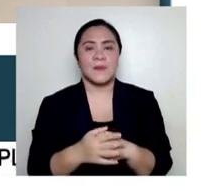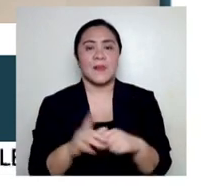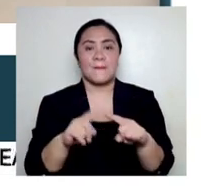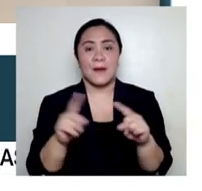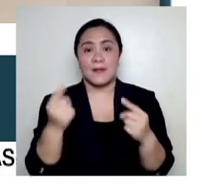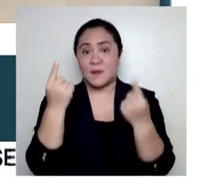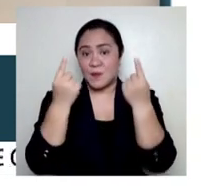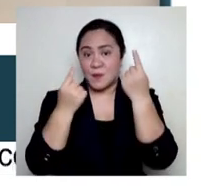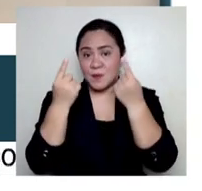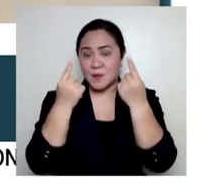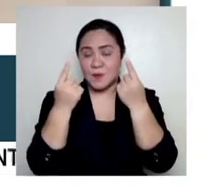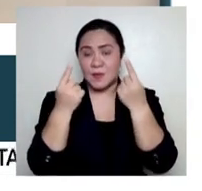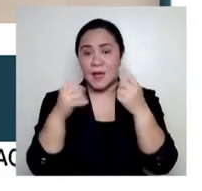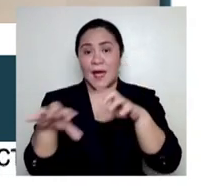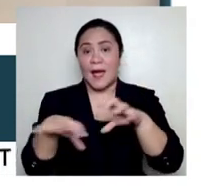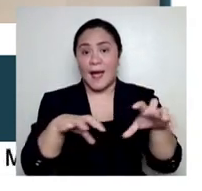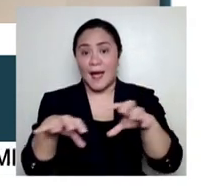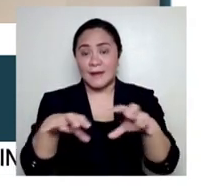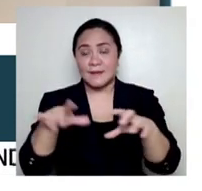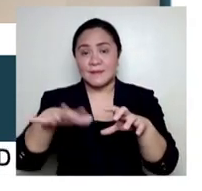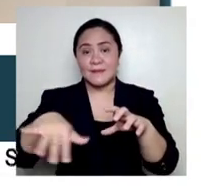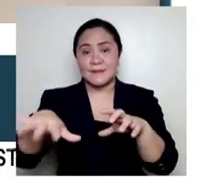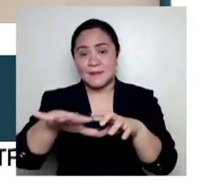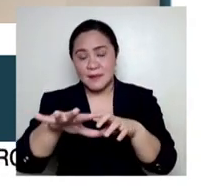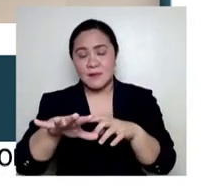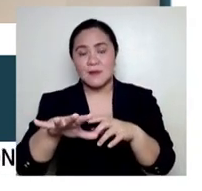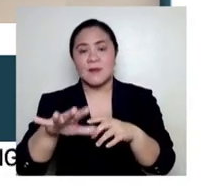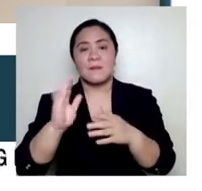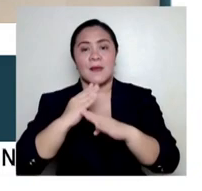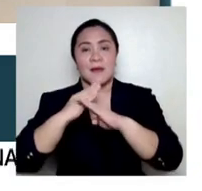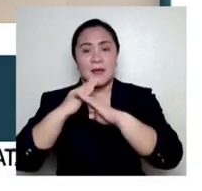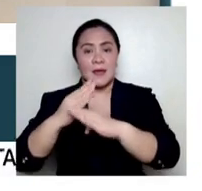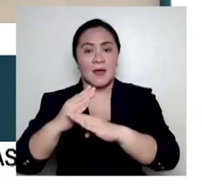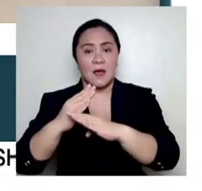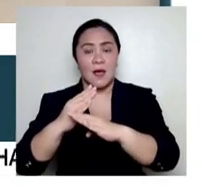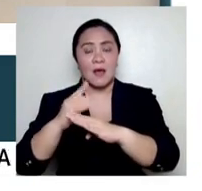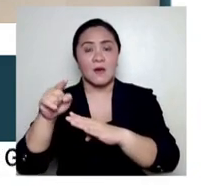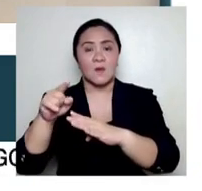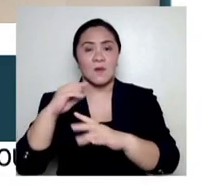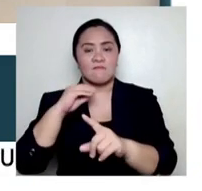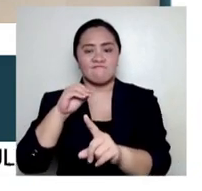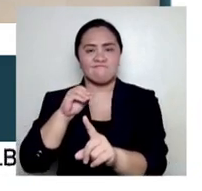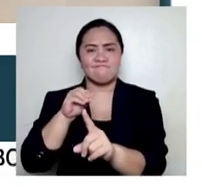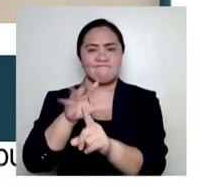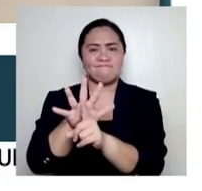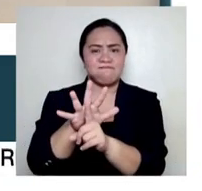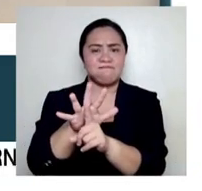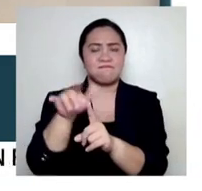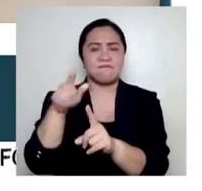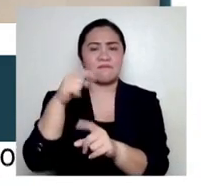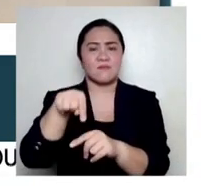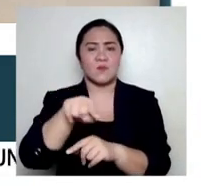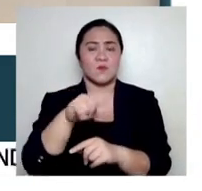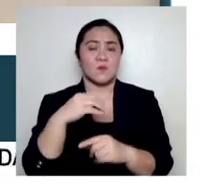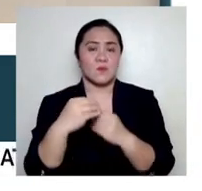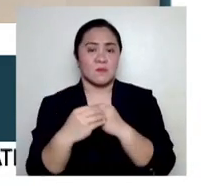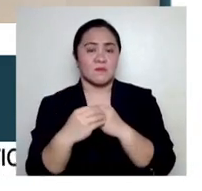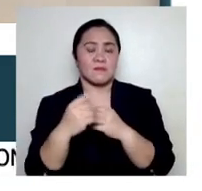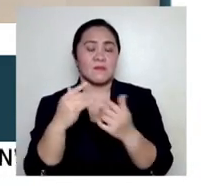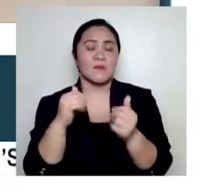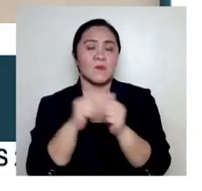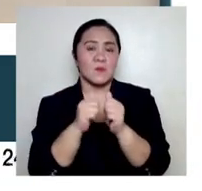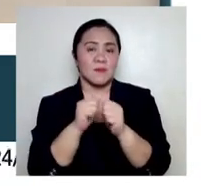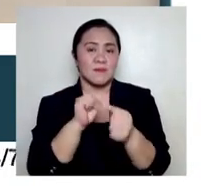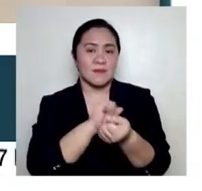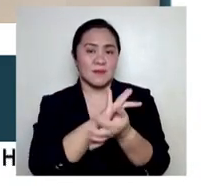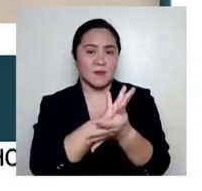active immunity that we have gotten from those who have been exposed or who had gotten COVID. So all of this, you know, has to be taken